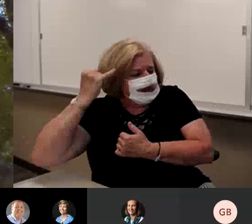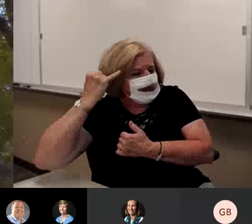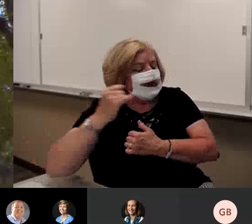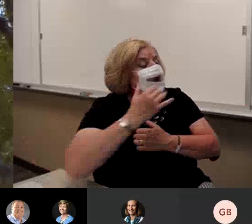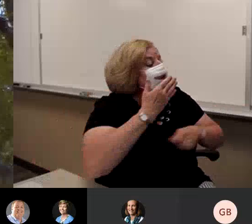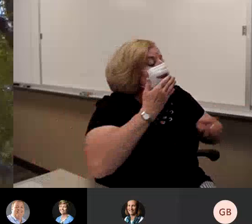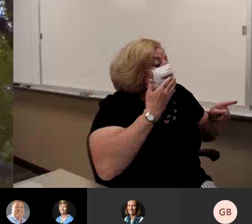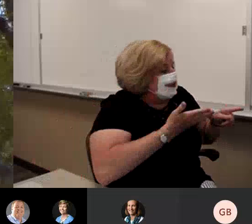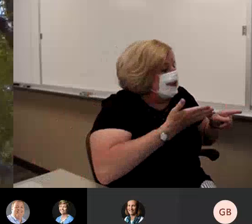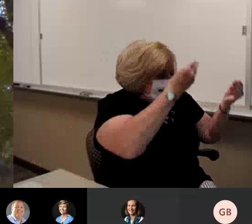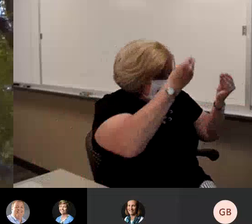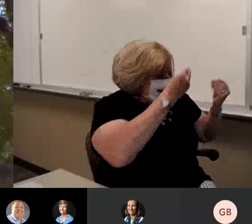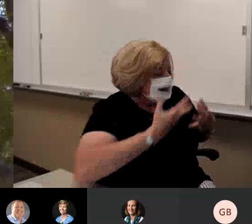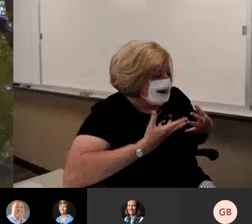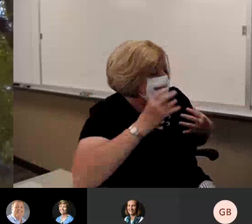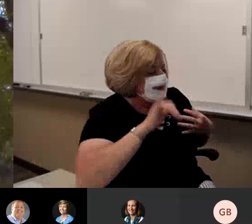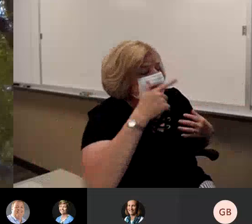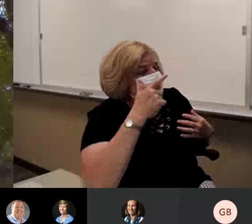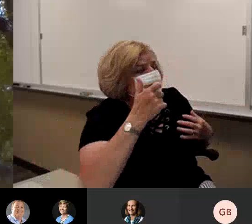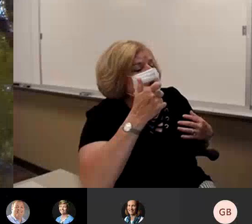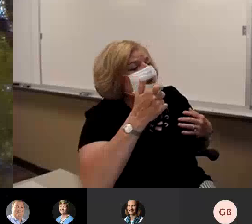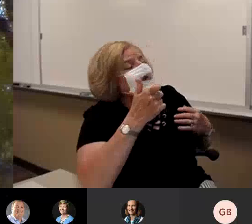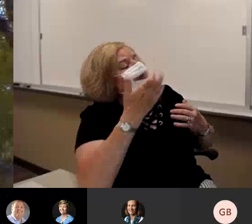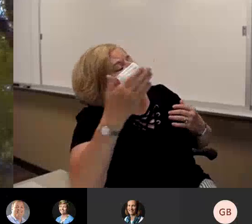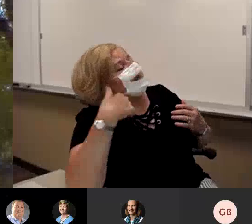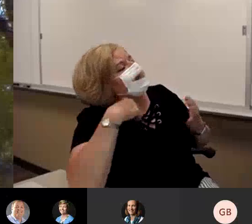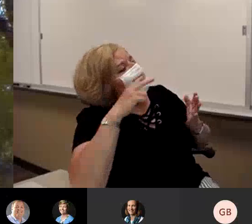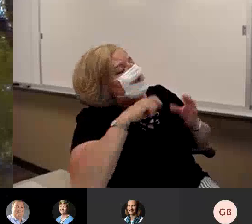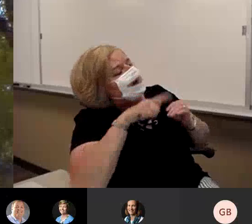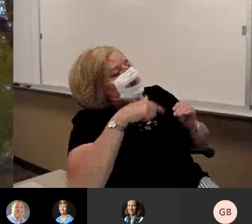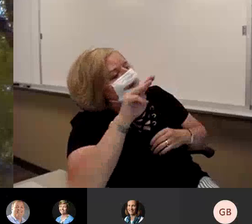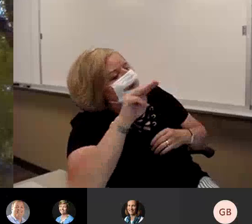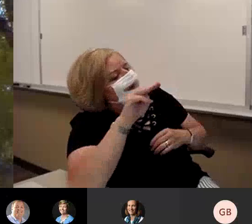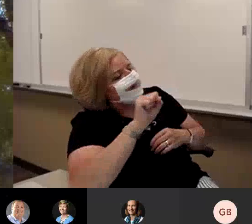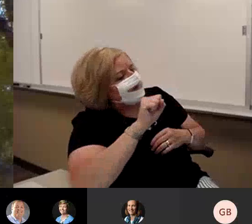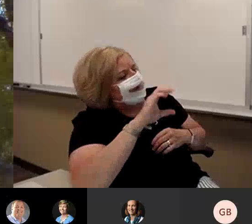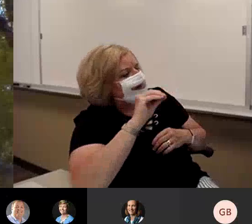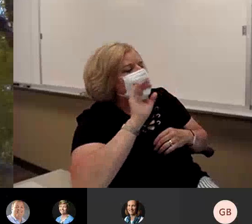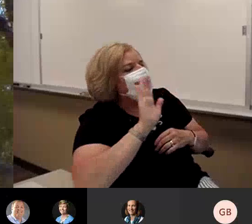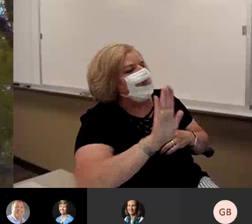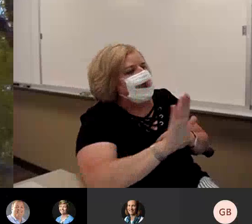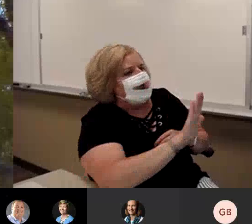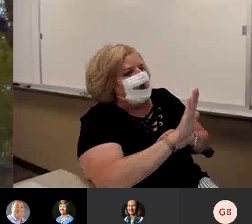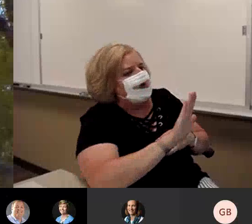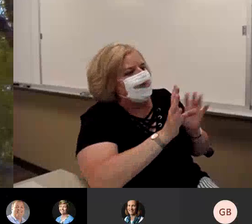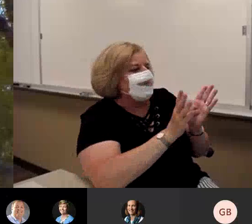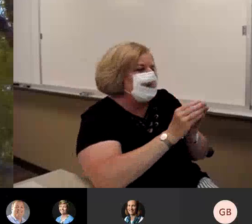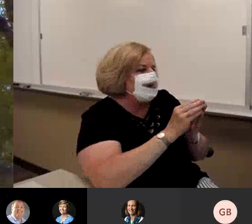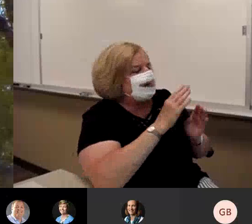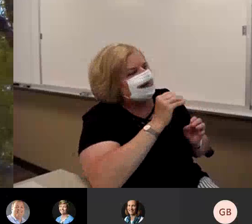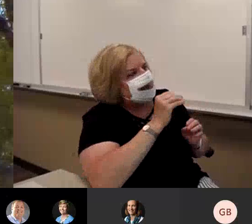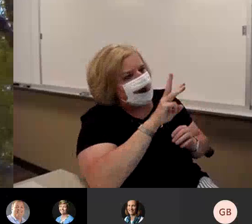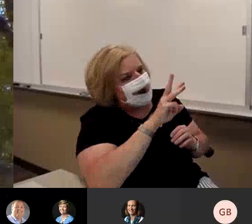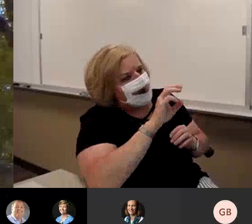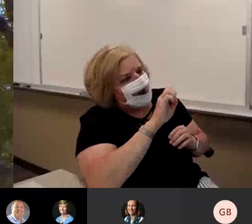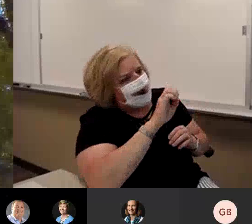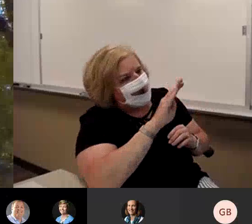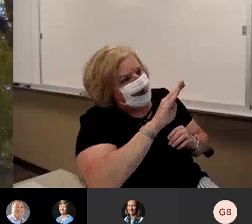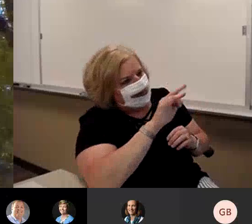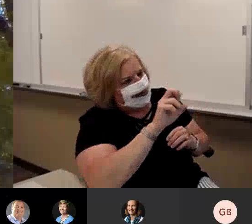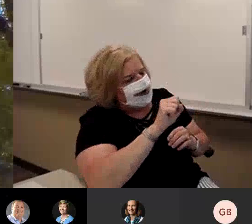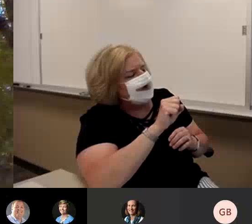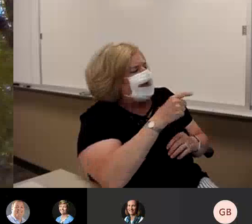because from what I've read about Microsoft and some of their sessions and webinars, they're like, oh, the app is